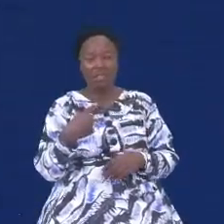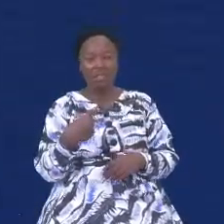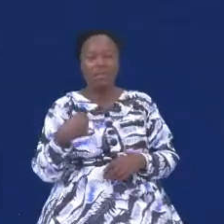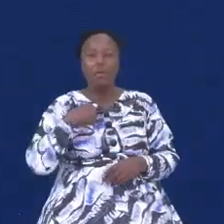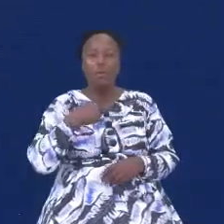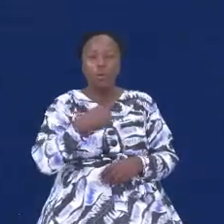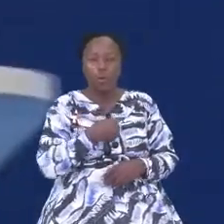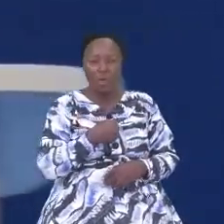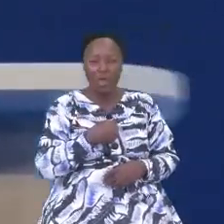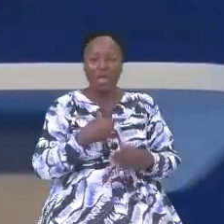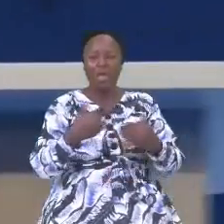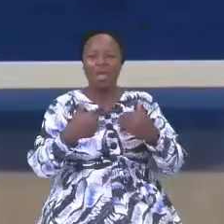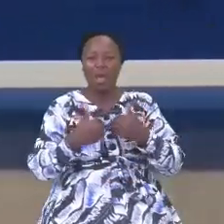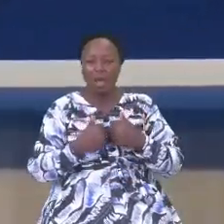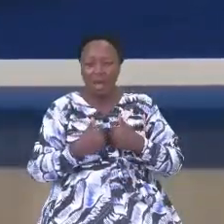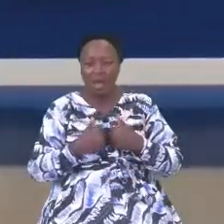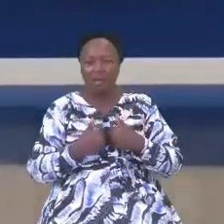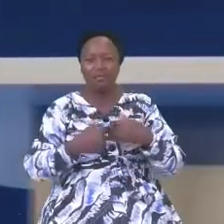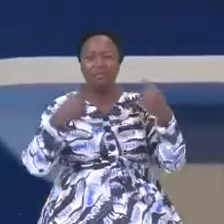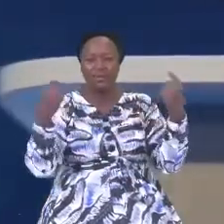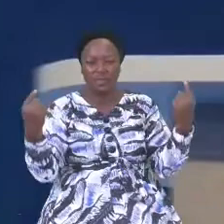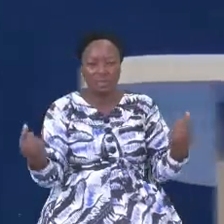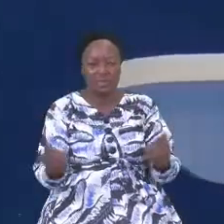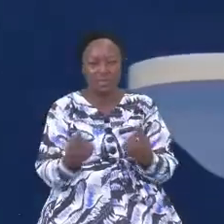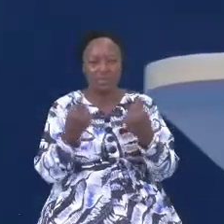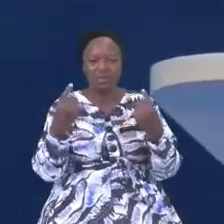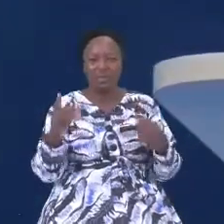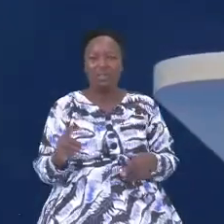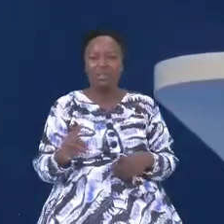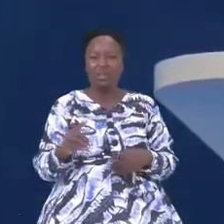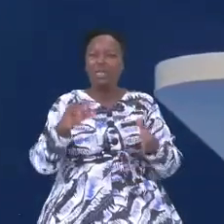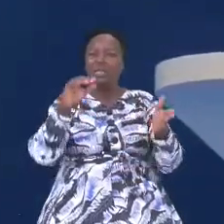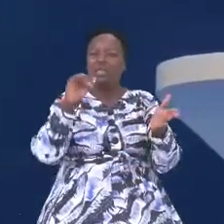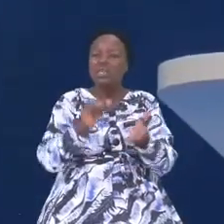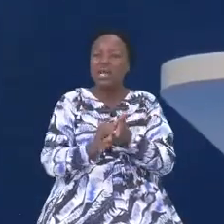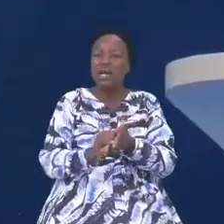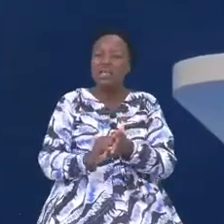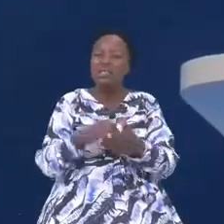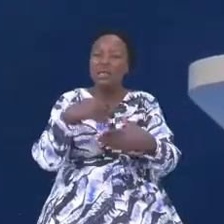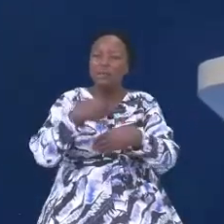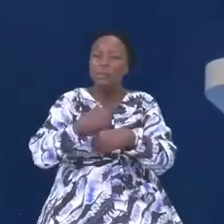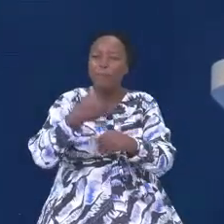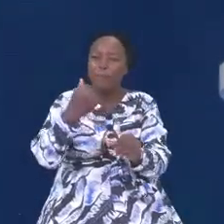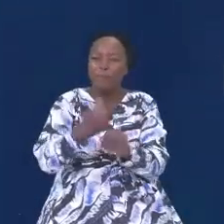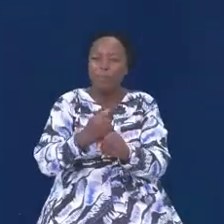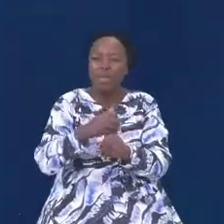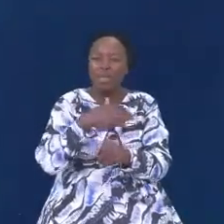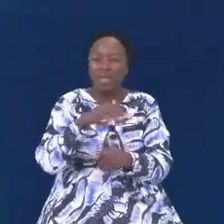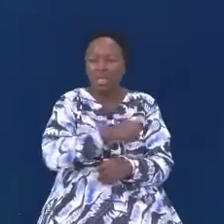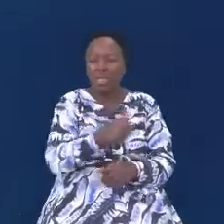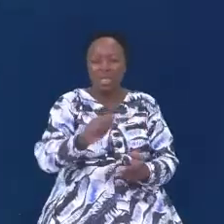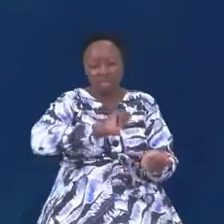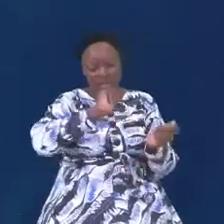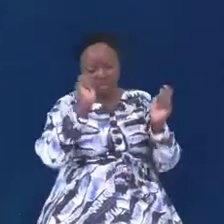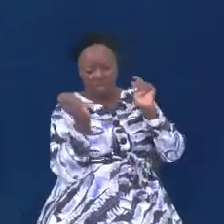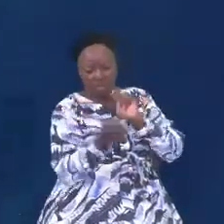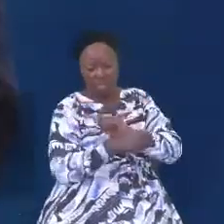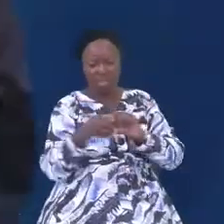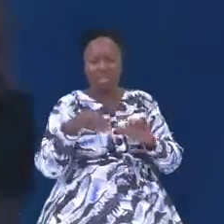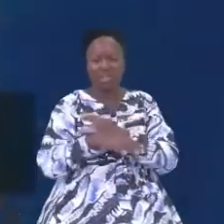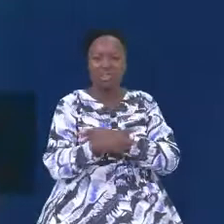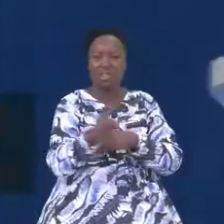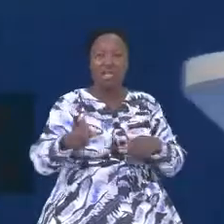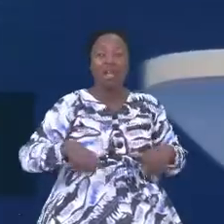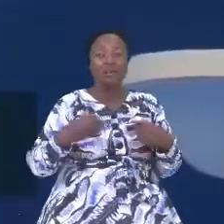we have sinned. That made a turning point in their lives.